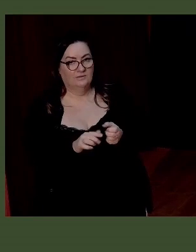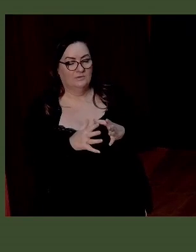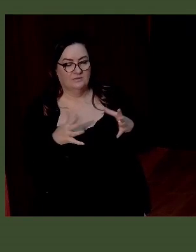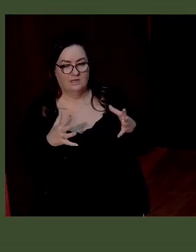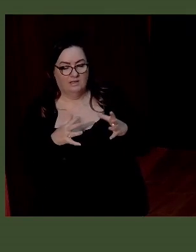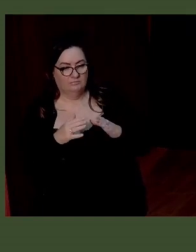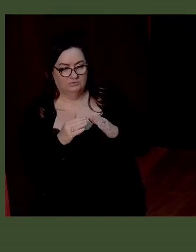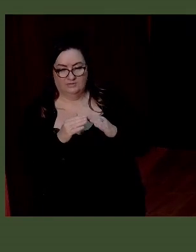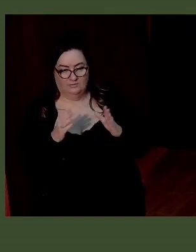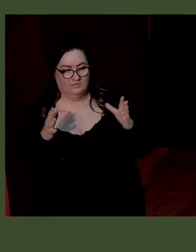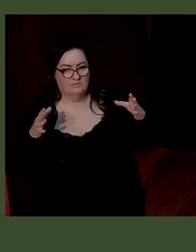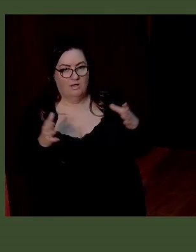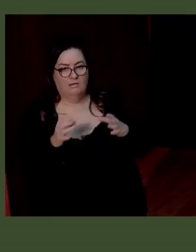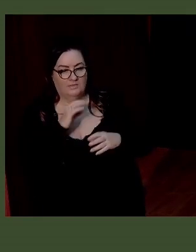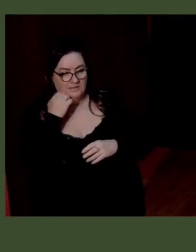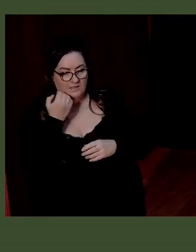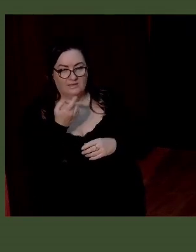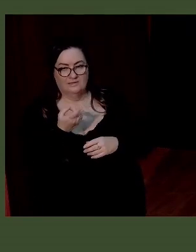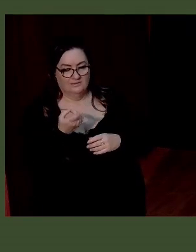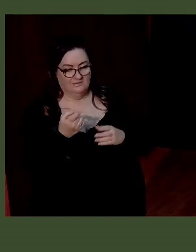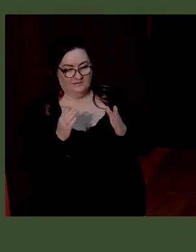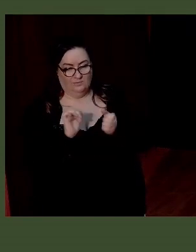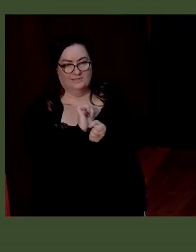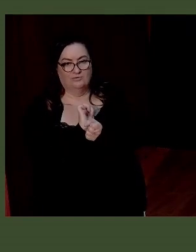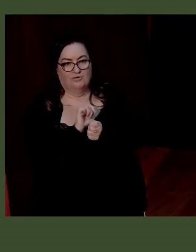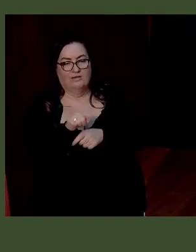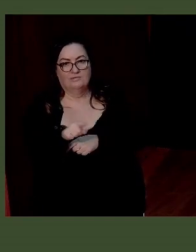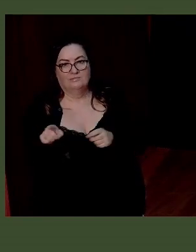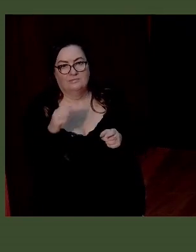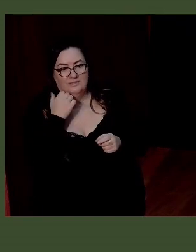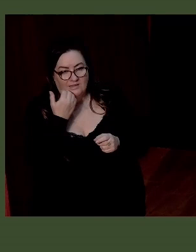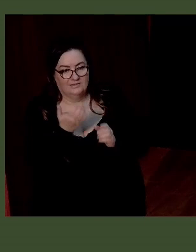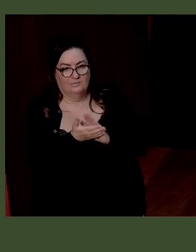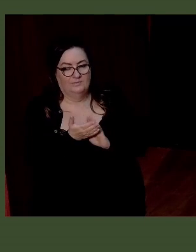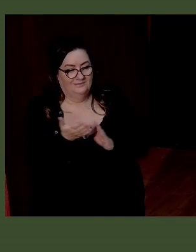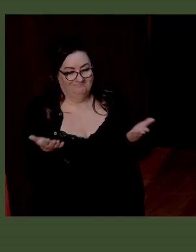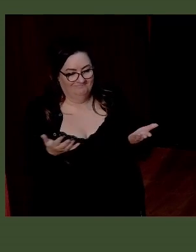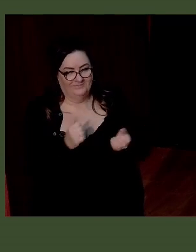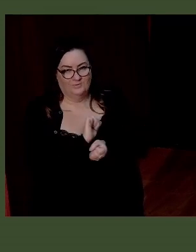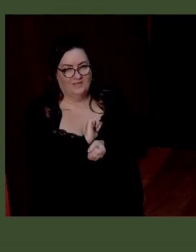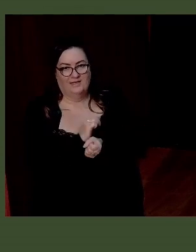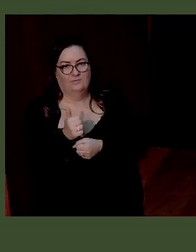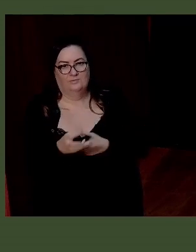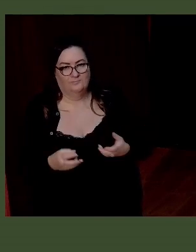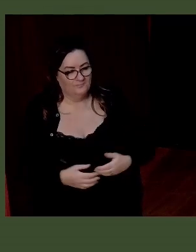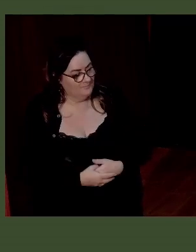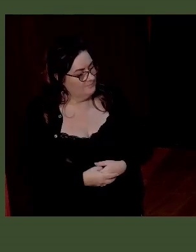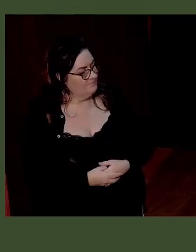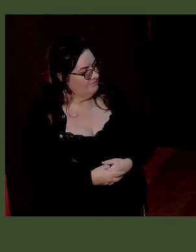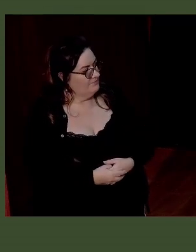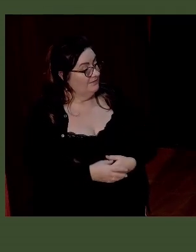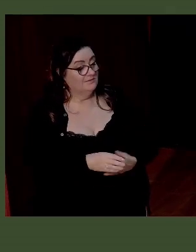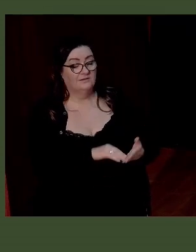overcrowded by the definitions in use by the various authorities at the time that they were built. So you would have